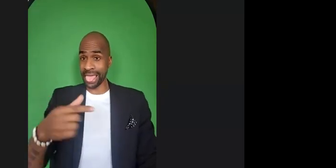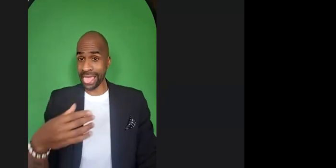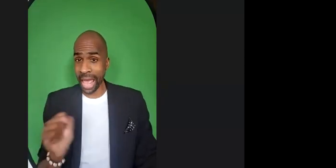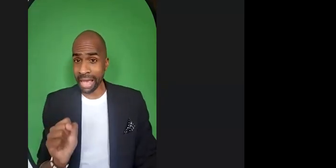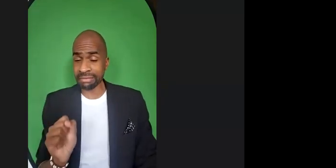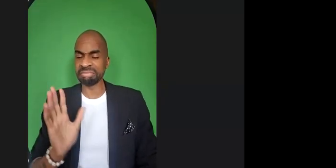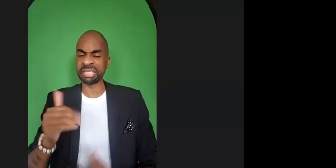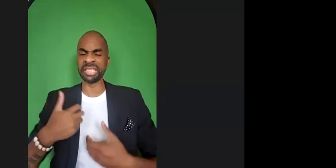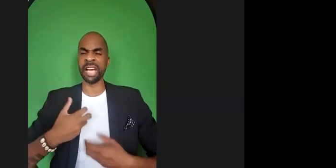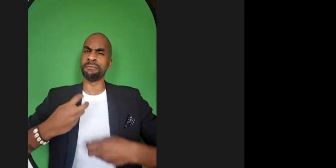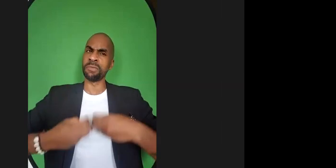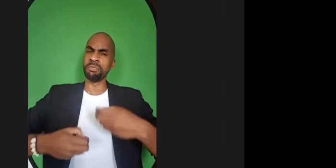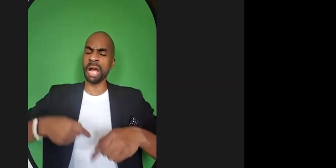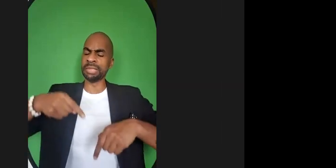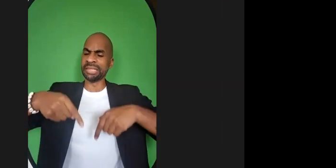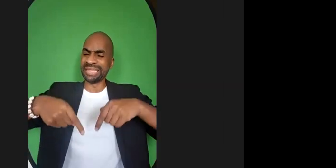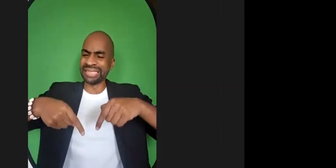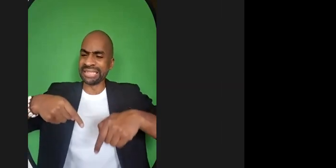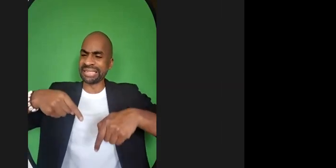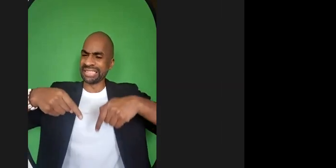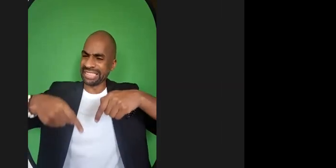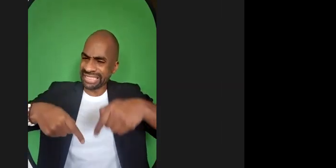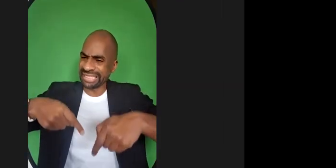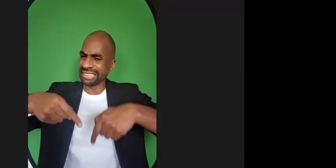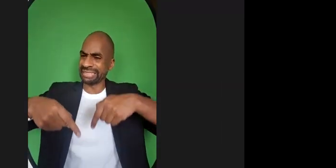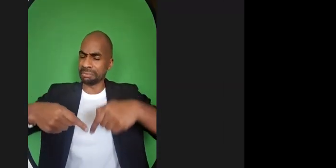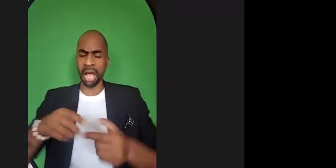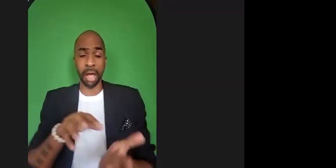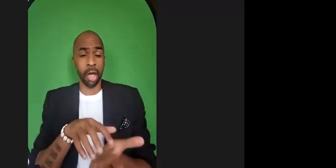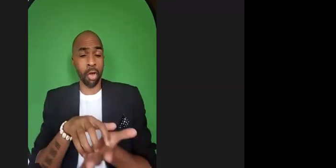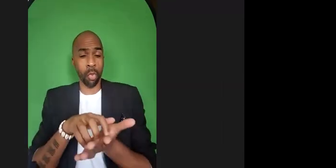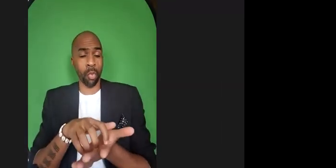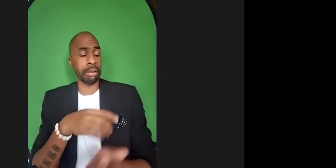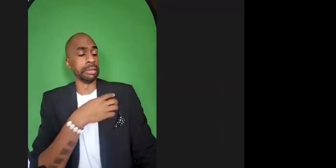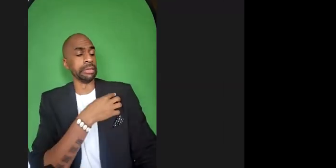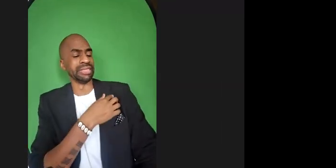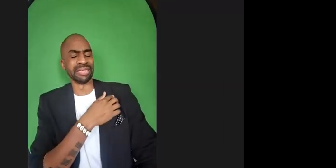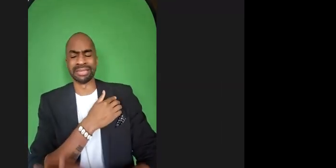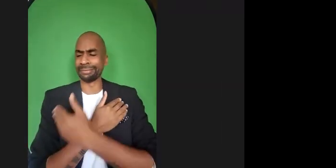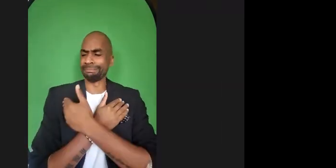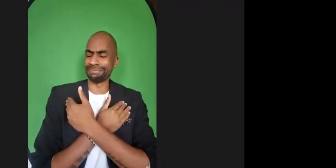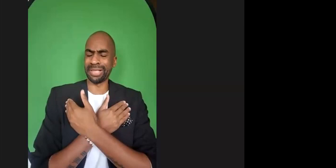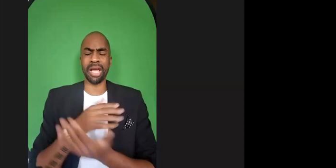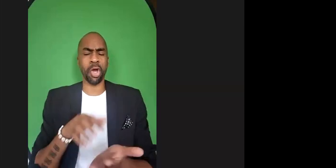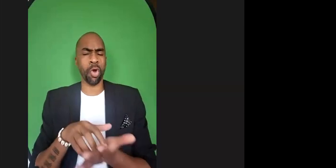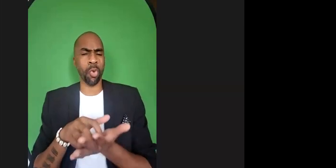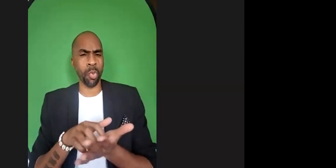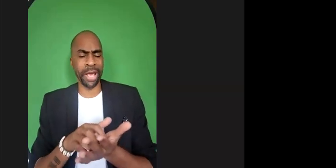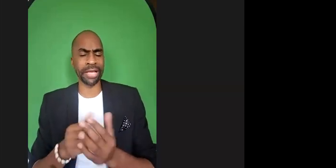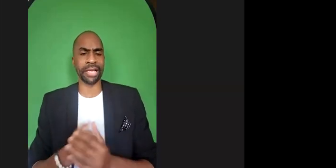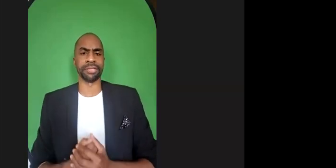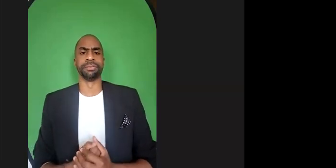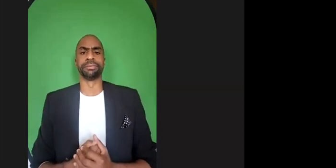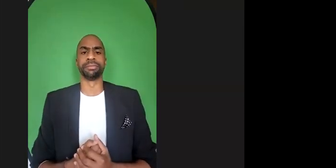walking, for example, loss of strength in their arms and ability to do things they used to be able to do. But then even if the